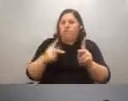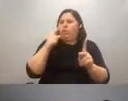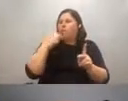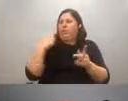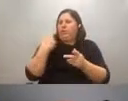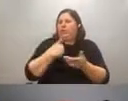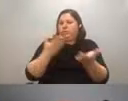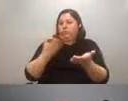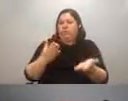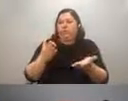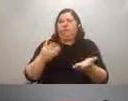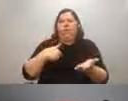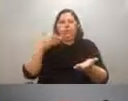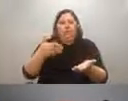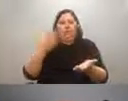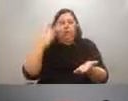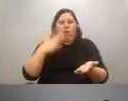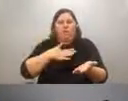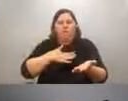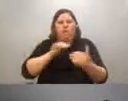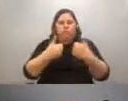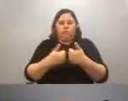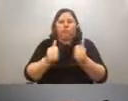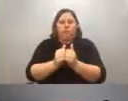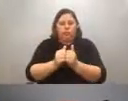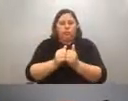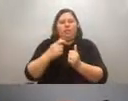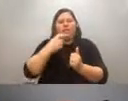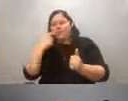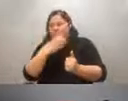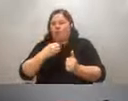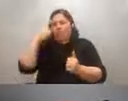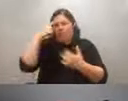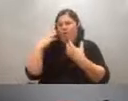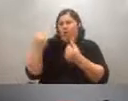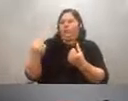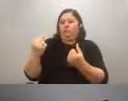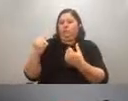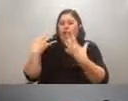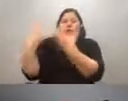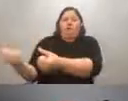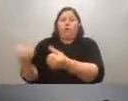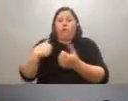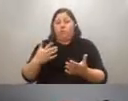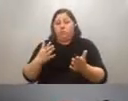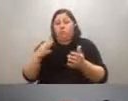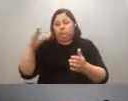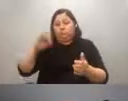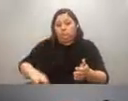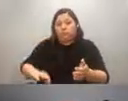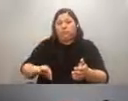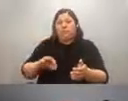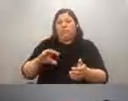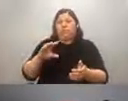there because of my own challenges with addiction and mental health recovery and i want to give credit to deandre kenyanjui who is my